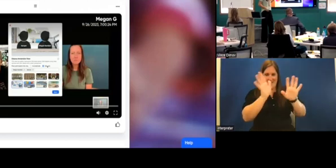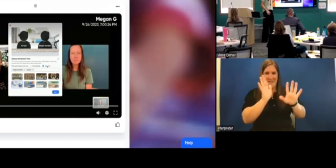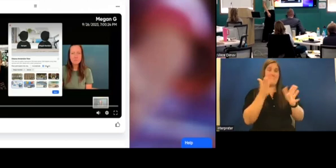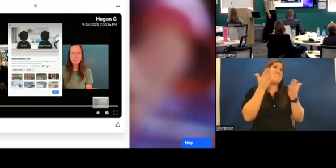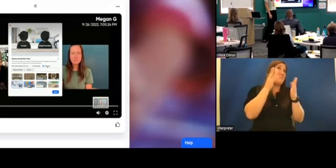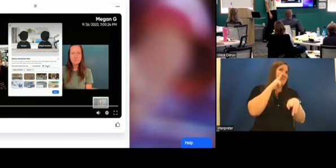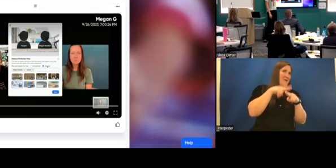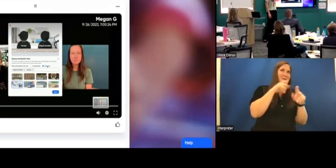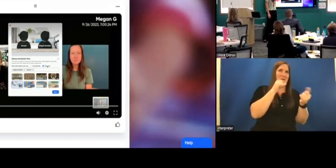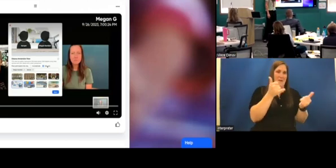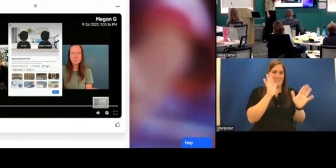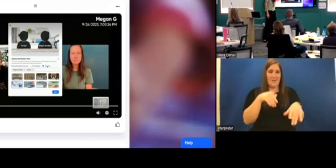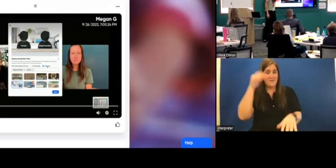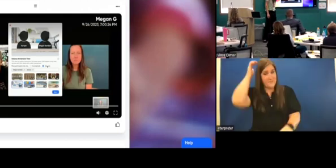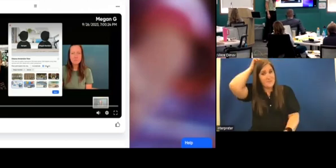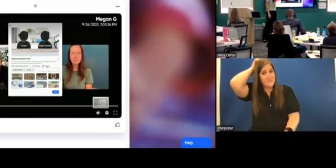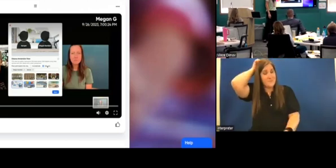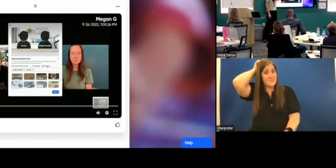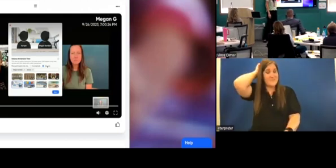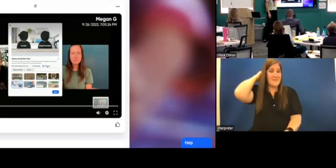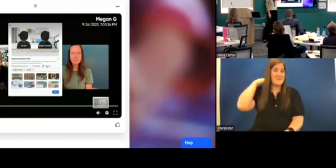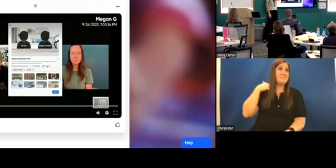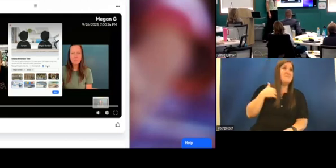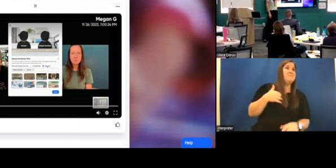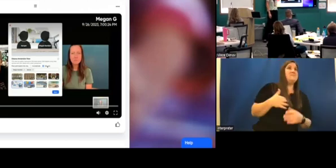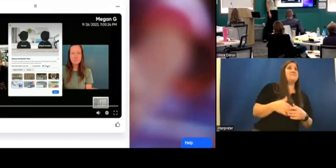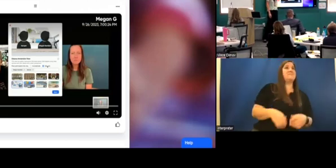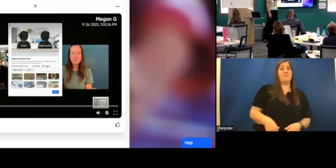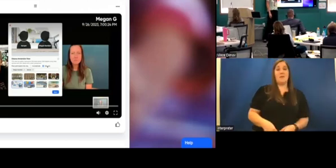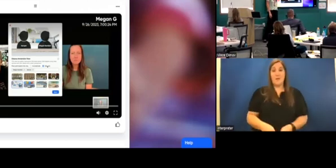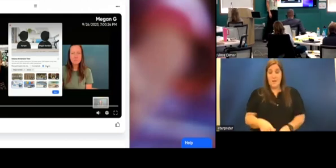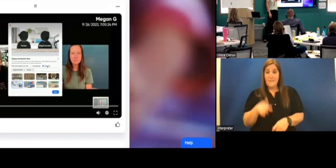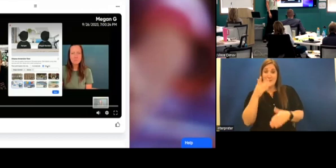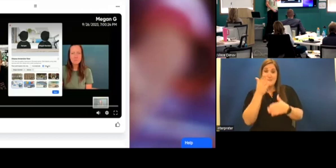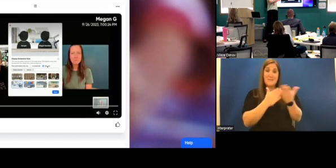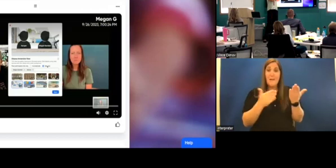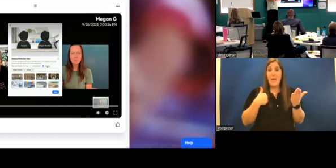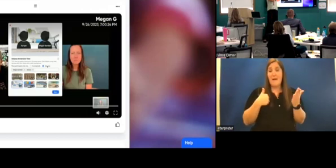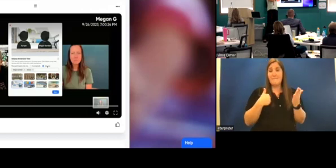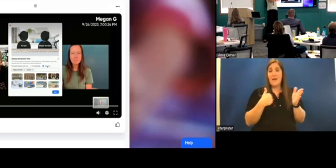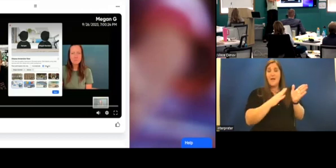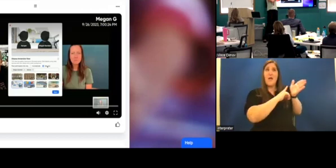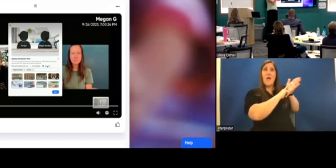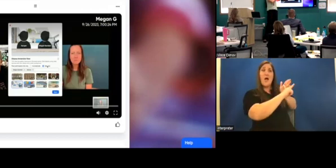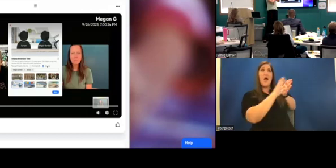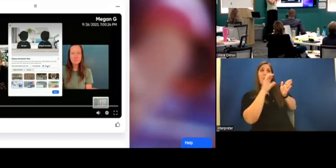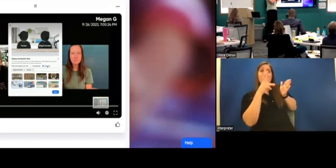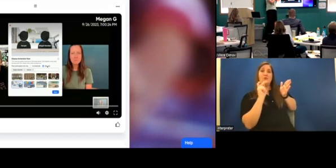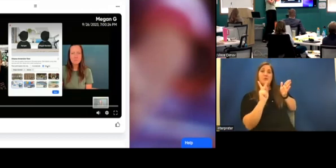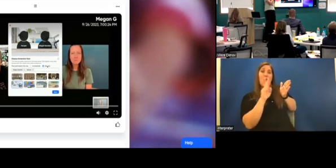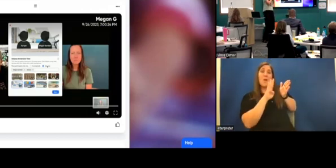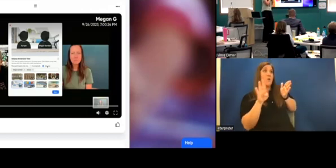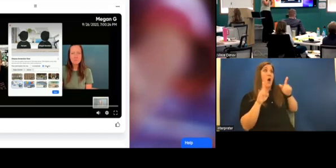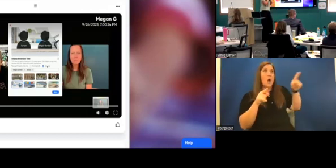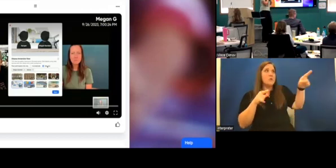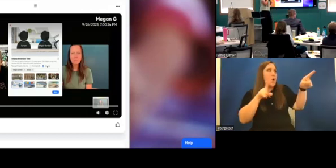fun. But some of them, I can't scroll here, but some of them have a little chalkboard or a whiteboard that shows up behind. Are you